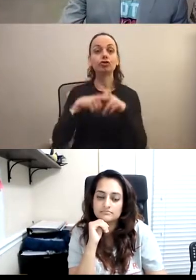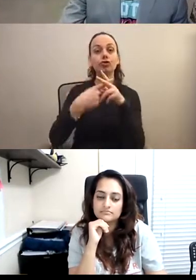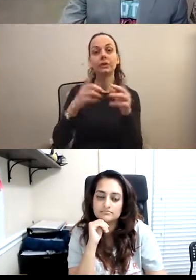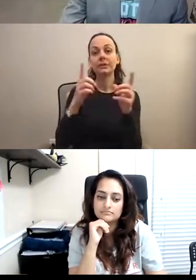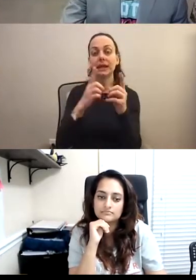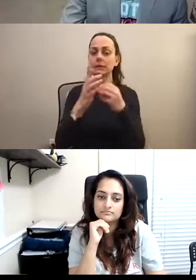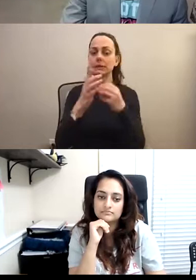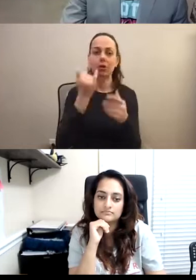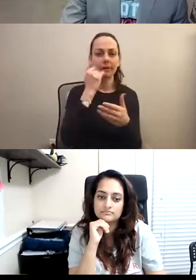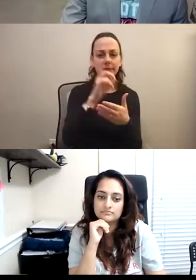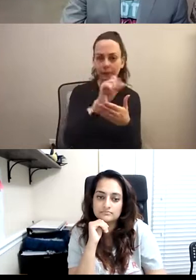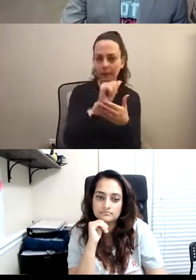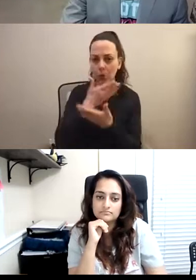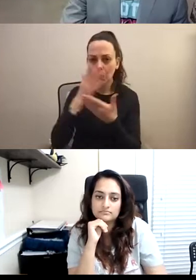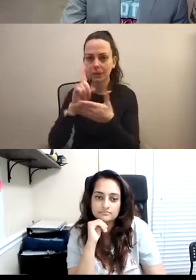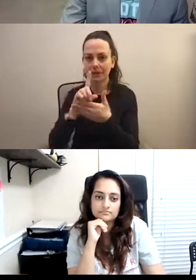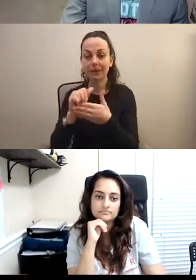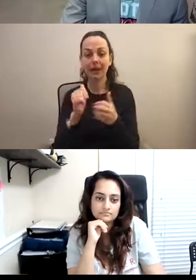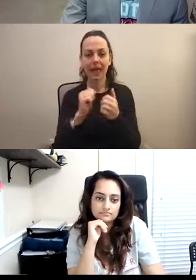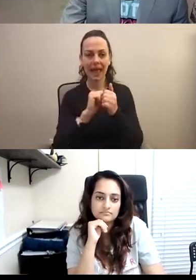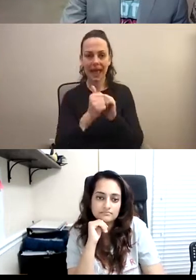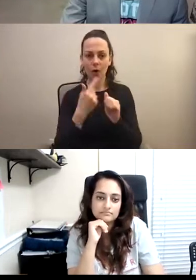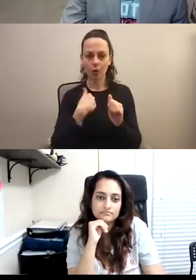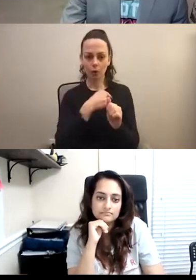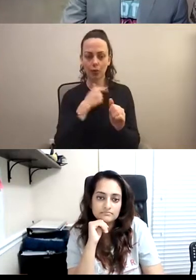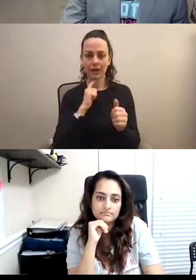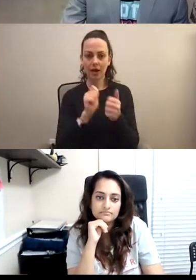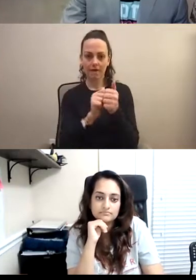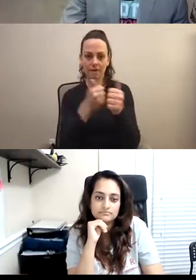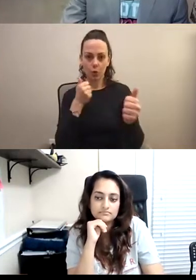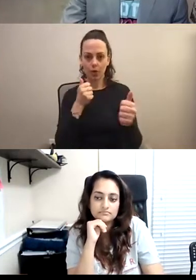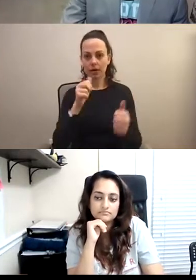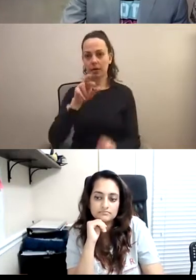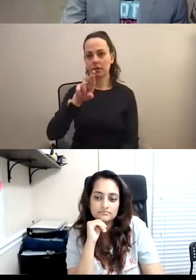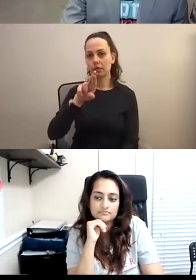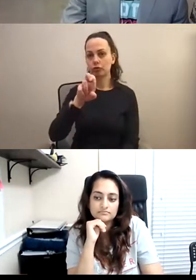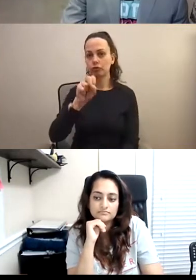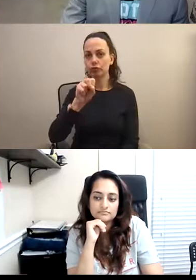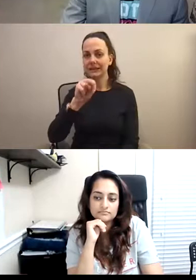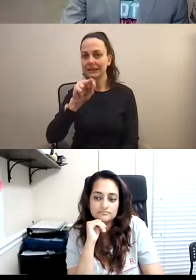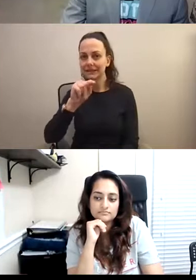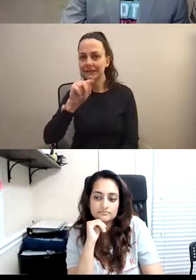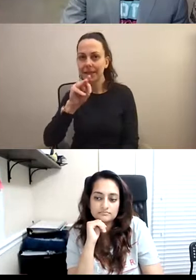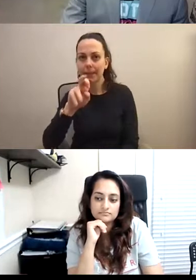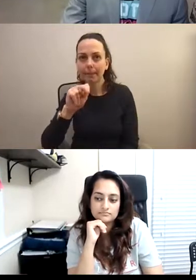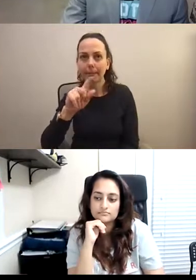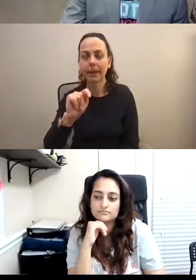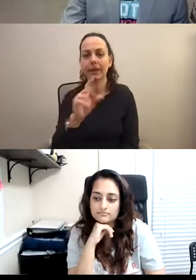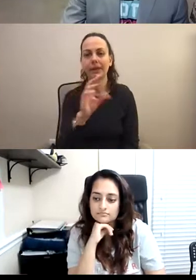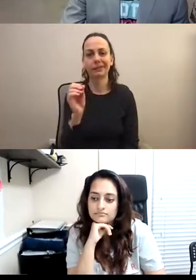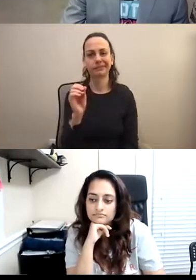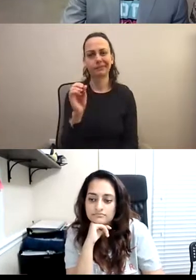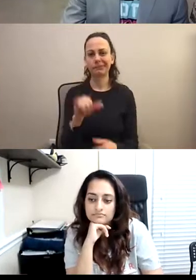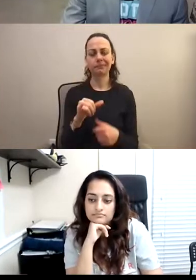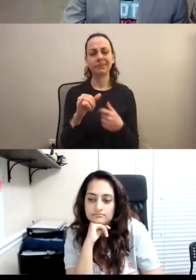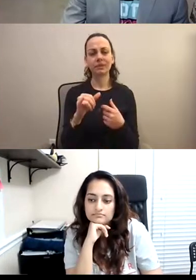disabled, how do we avoid resentment and how do we avoid you need too much? And so that's part of the reason